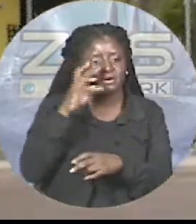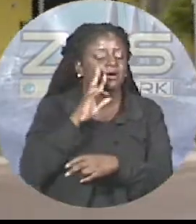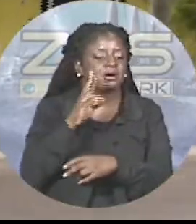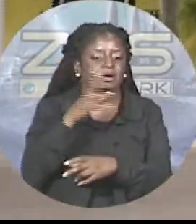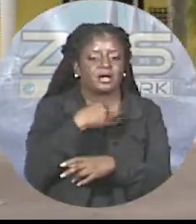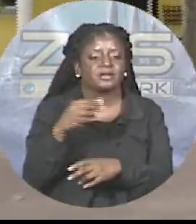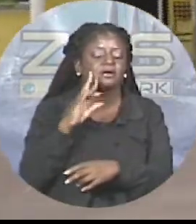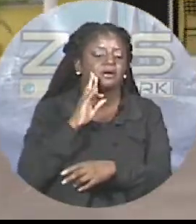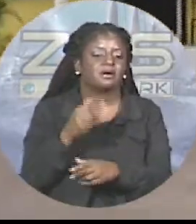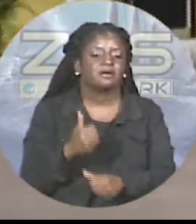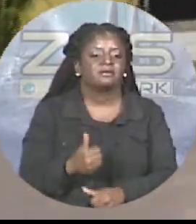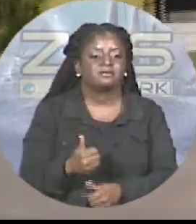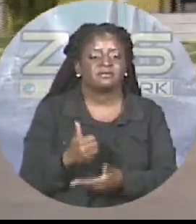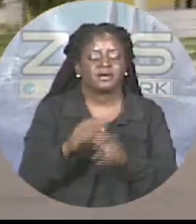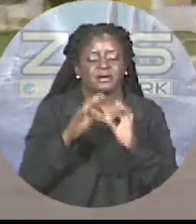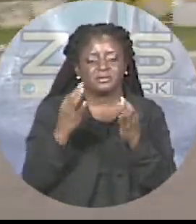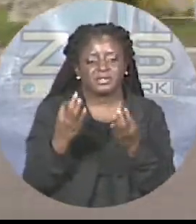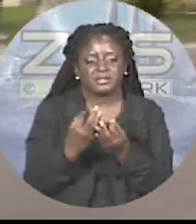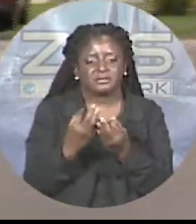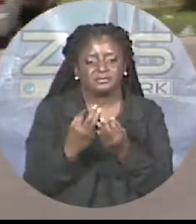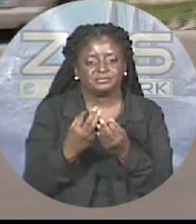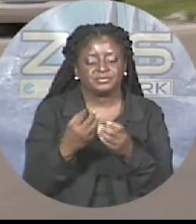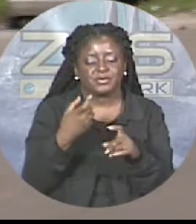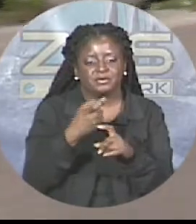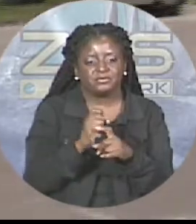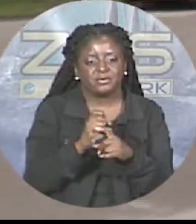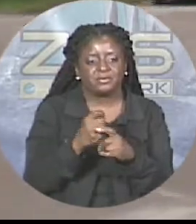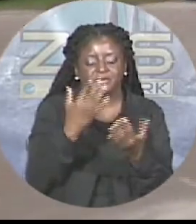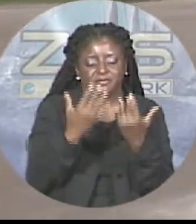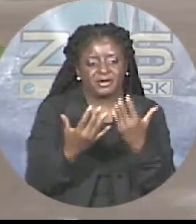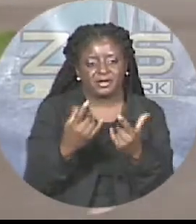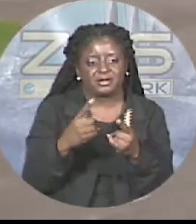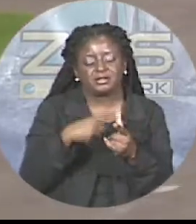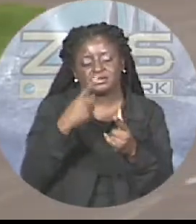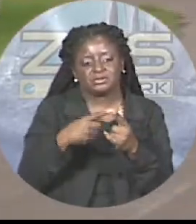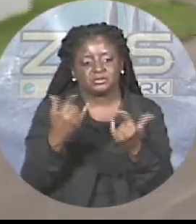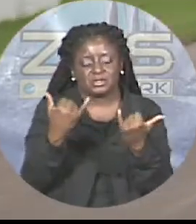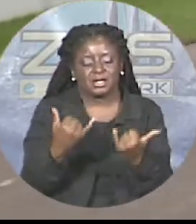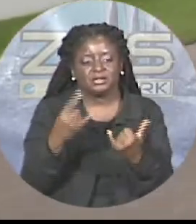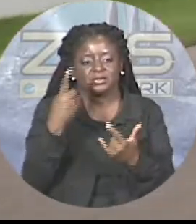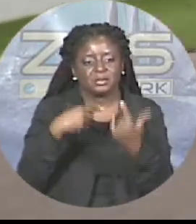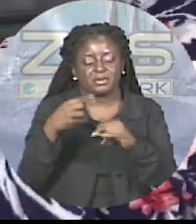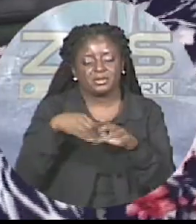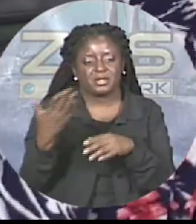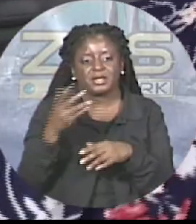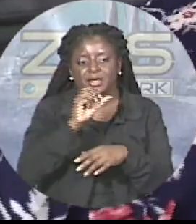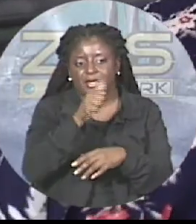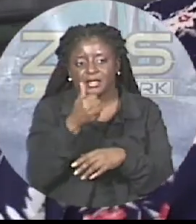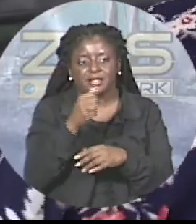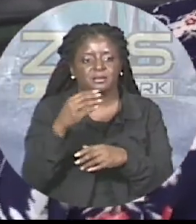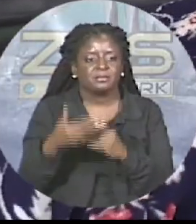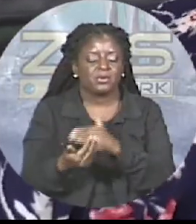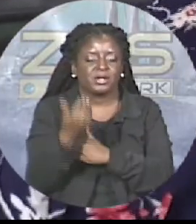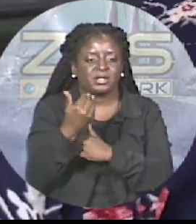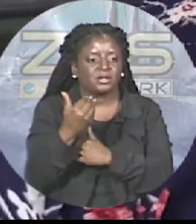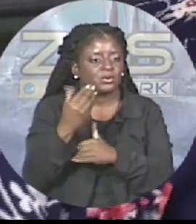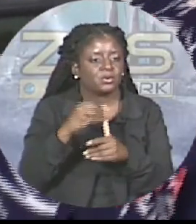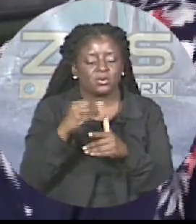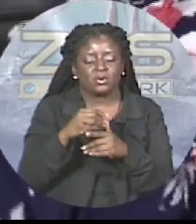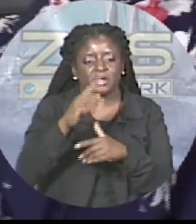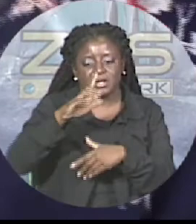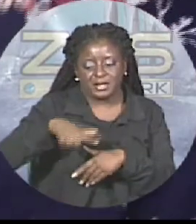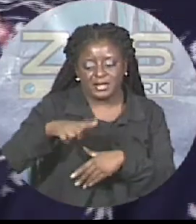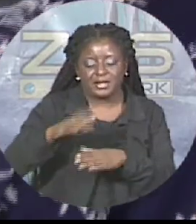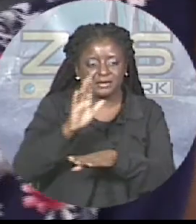help is on the way. From the fire to now, if you come out here any morning or late afternoon, you can still smell it.